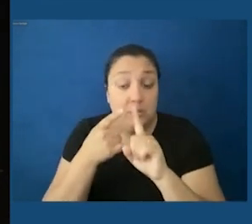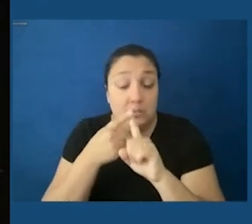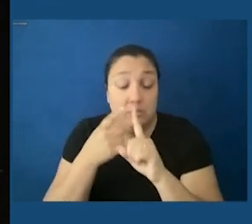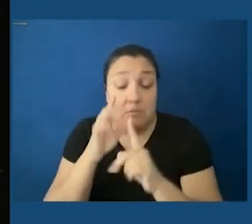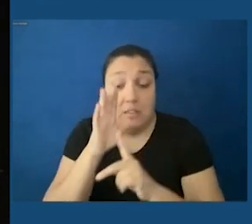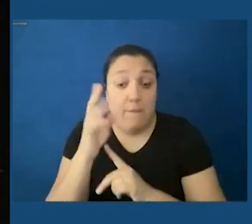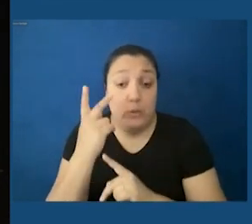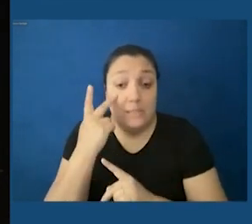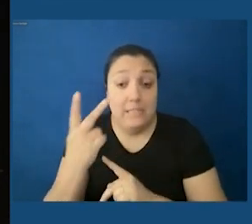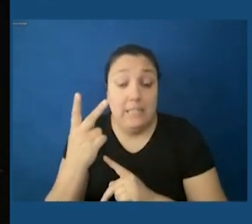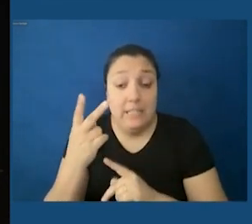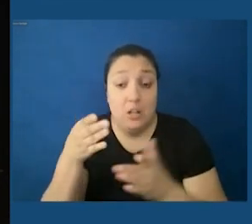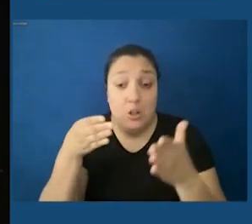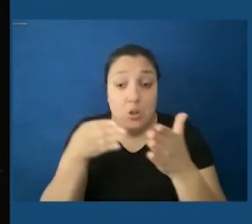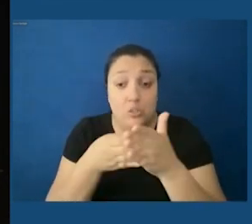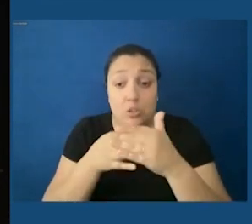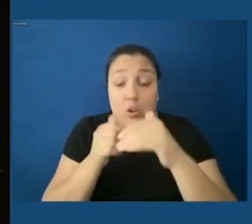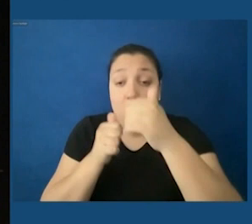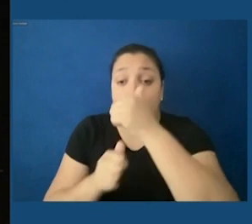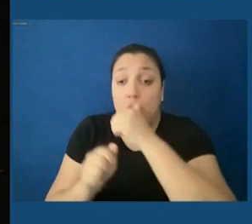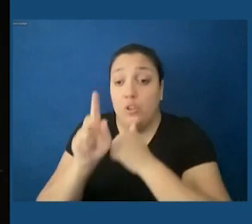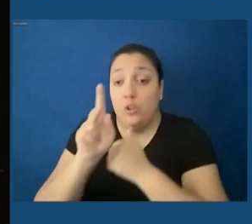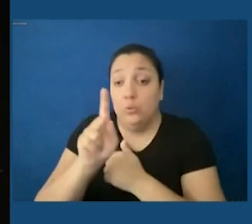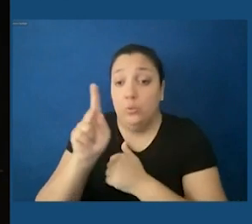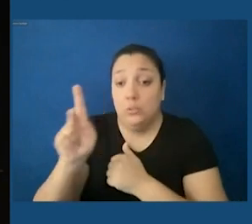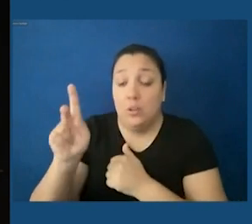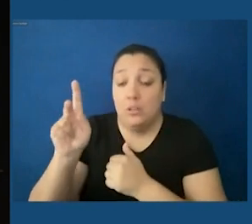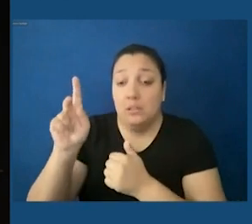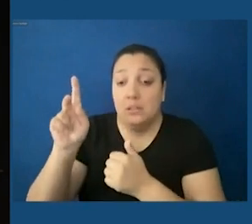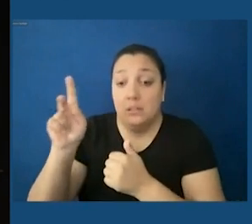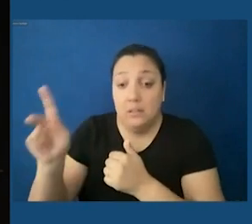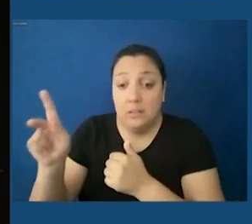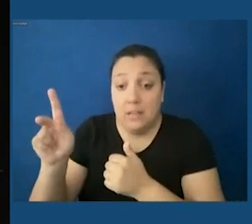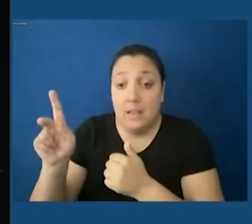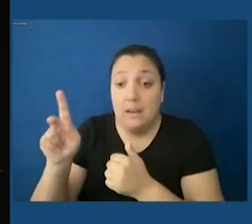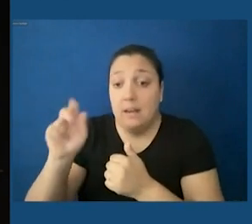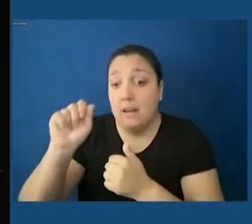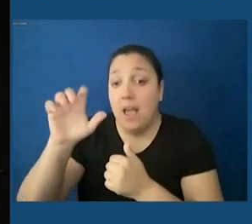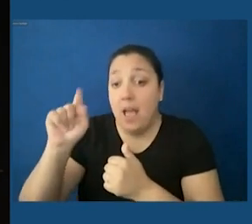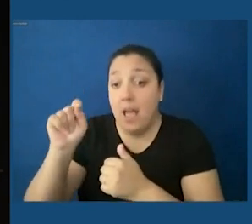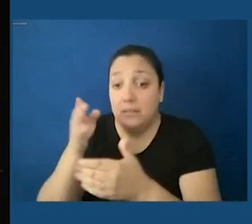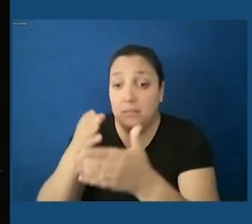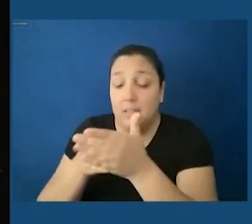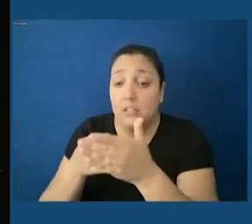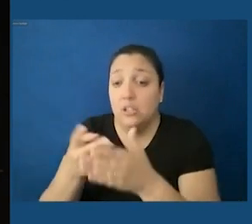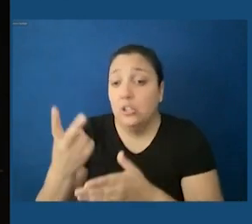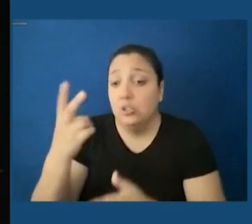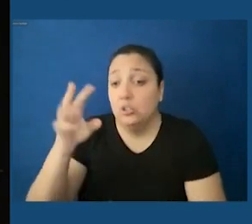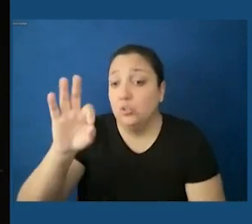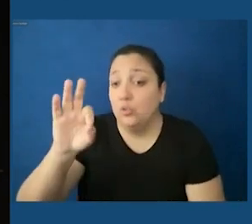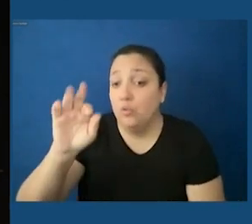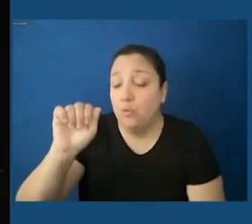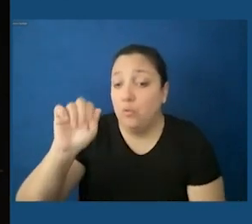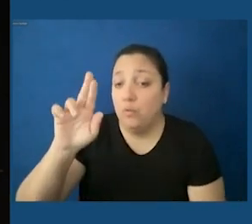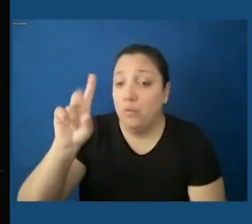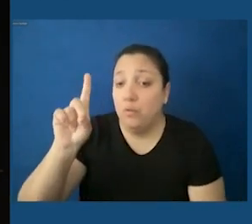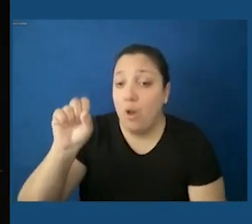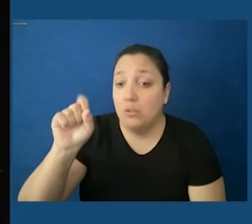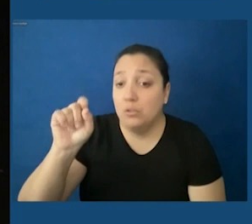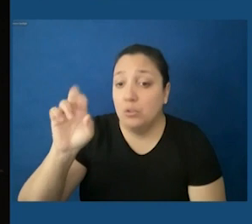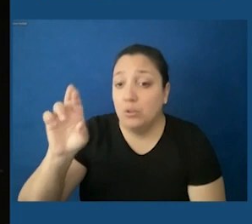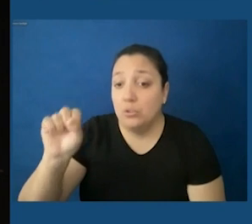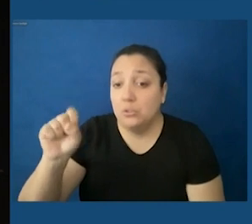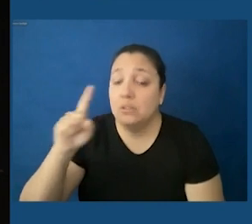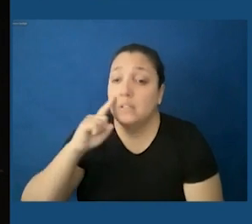lawsuit under the Ku Klux Klan Act and the Voting Rights Act against two fraudsters who sent robocalls to black New Yorkers trying